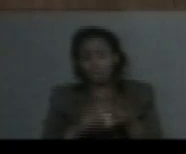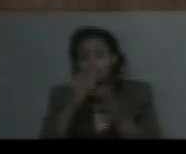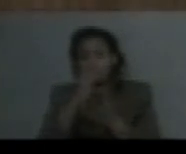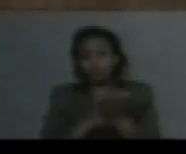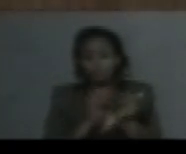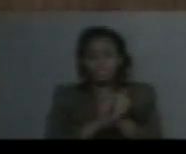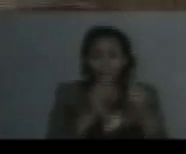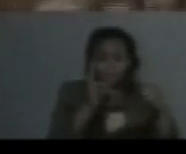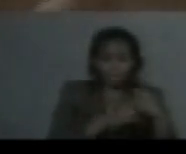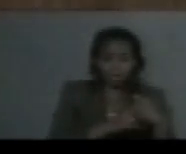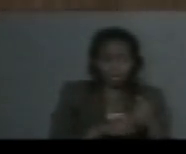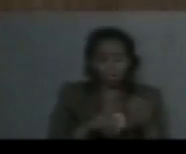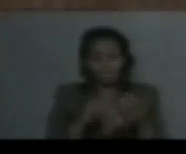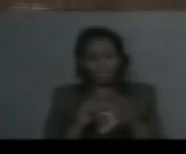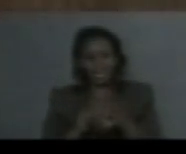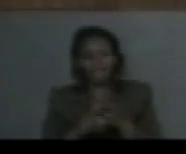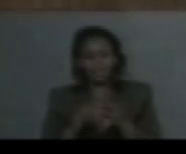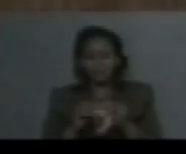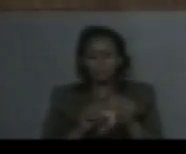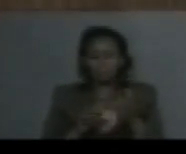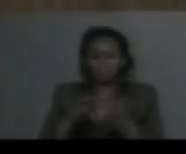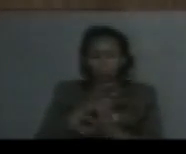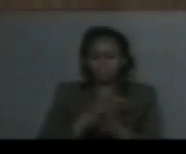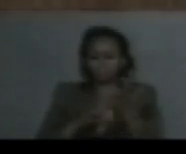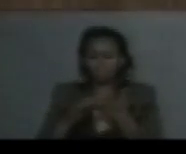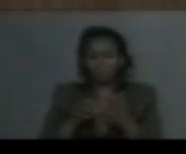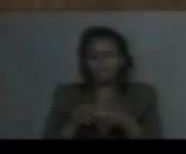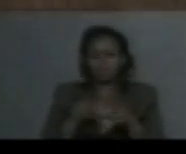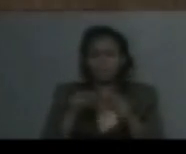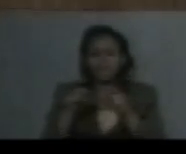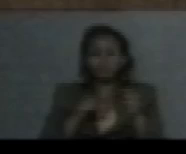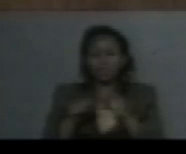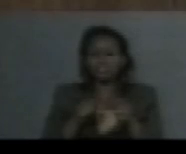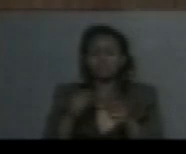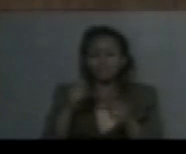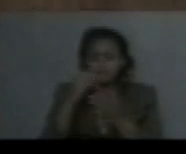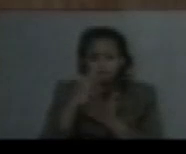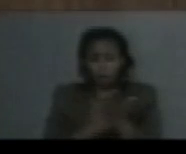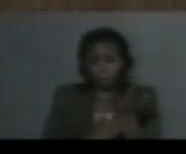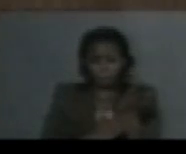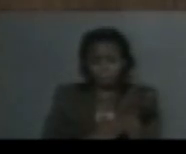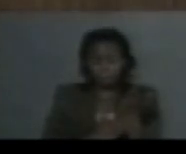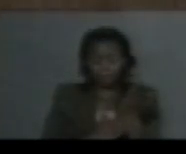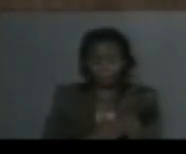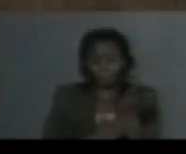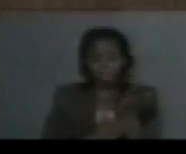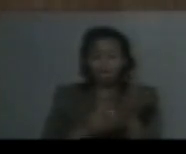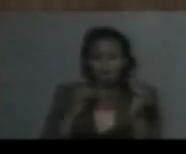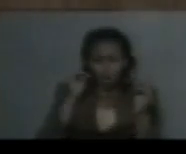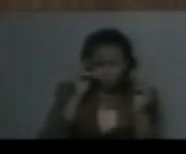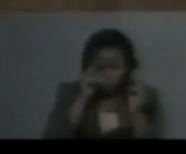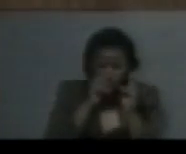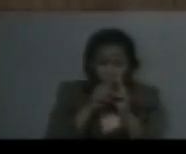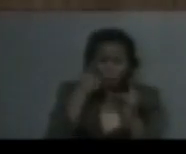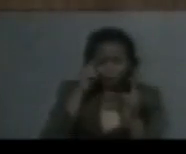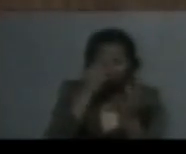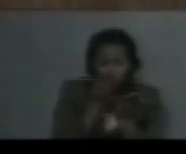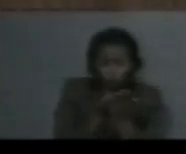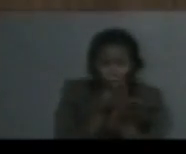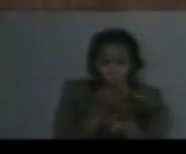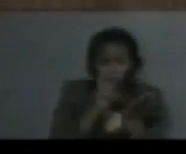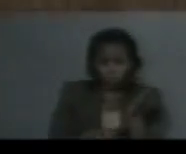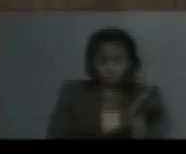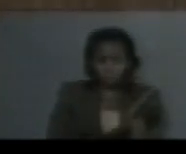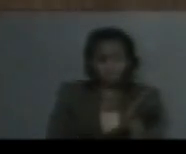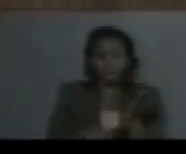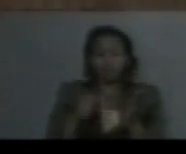17, and manipulations of those forms. So, the intention of this recommendation was